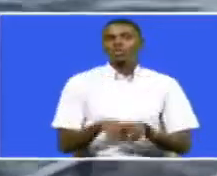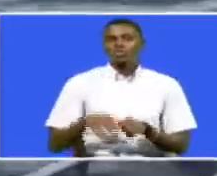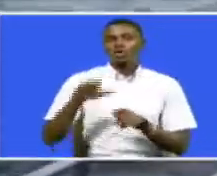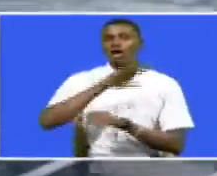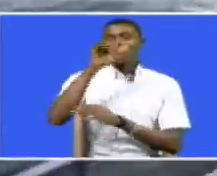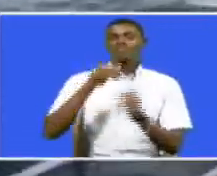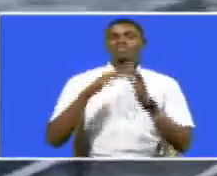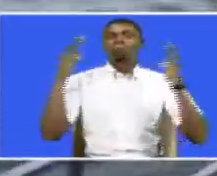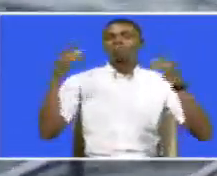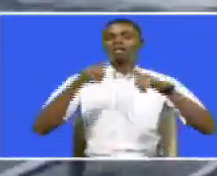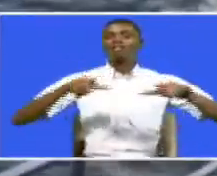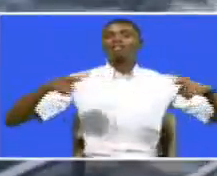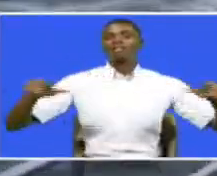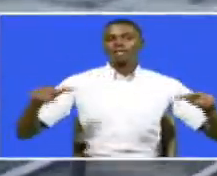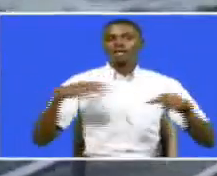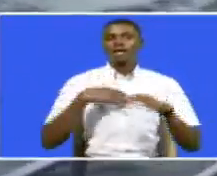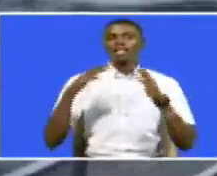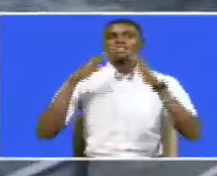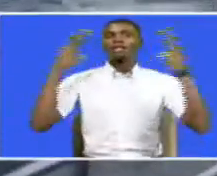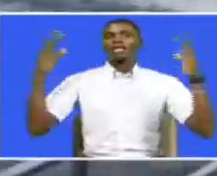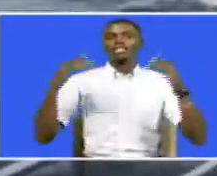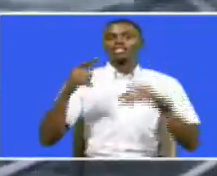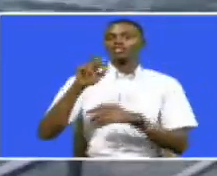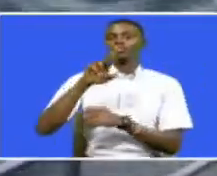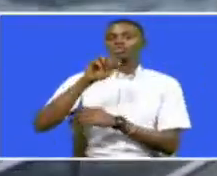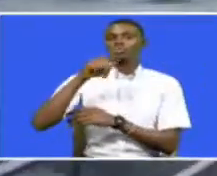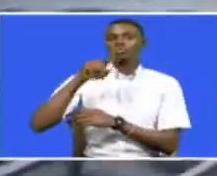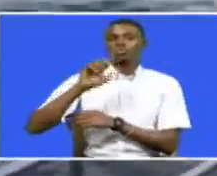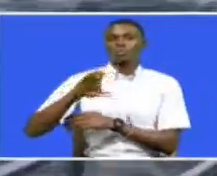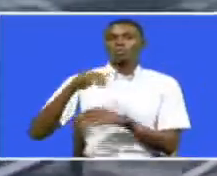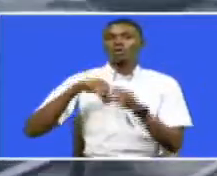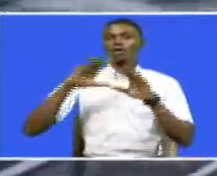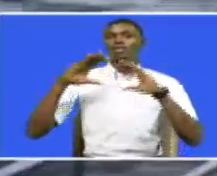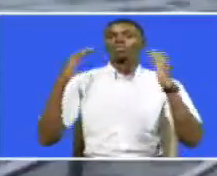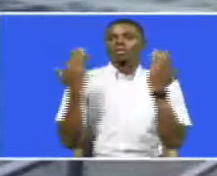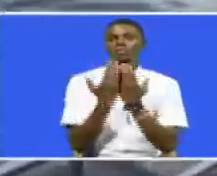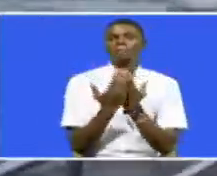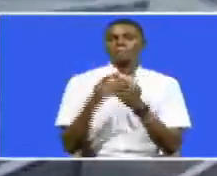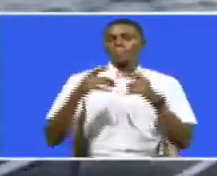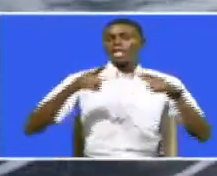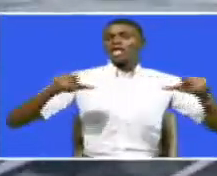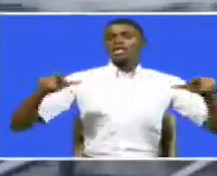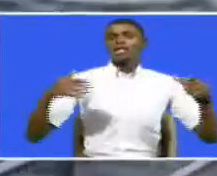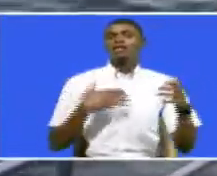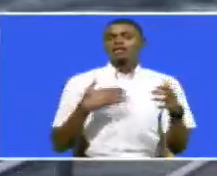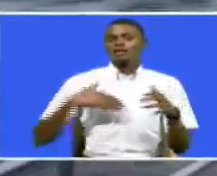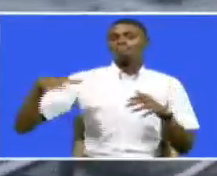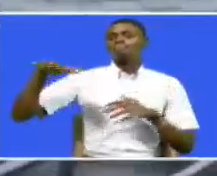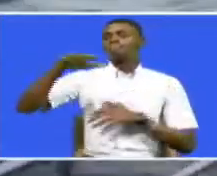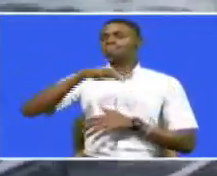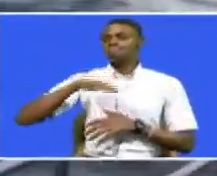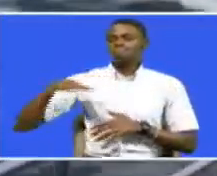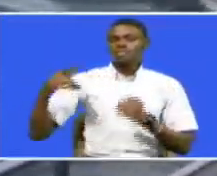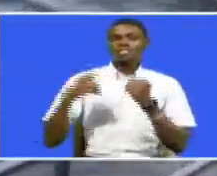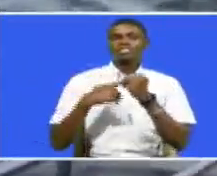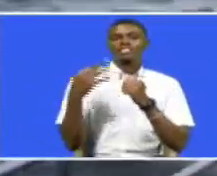Africa's largest lake and the largest tropical lake in the world. The lake has a surface area of